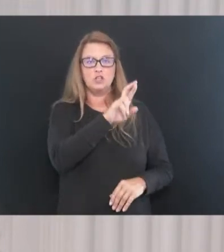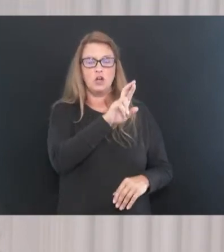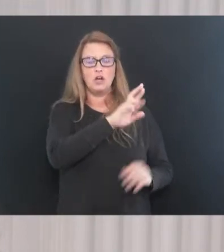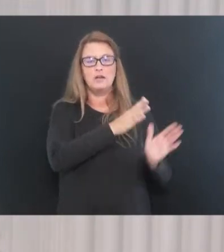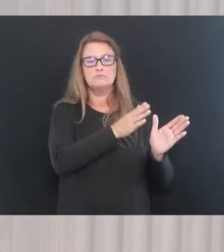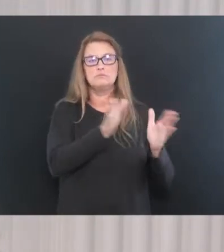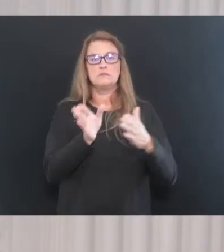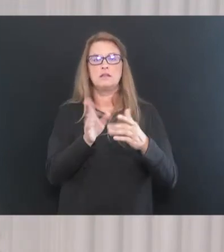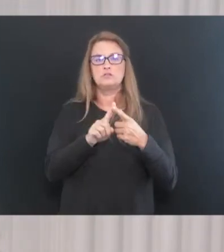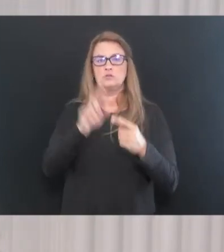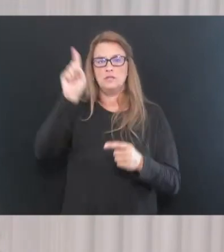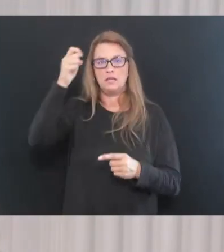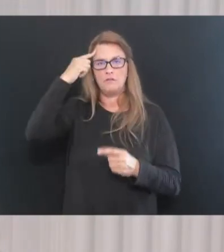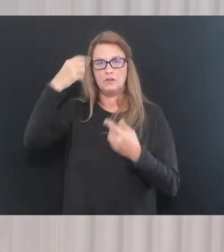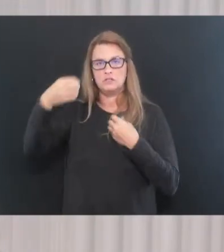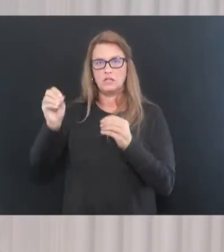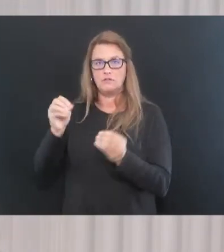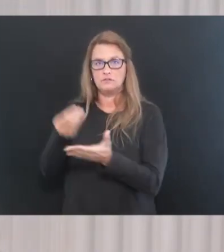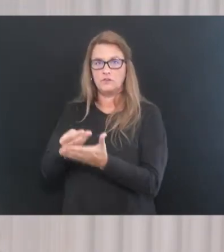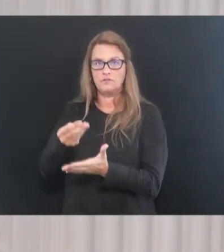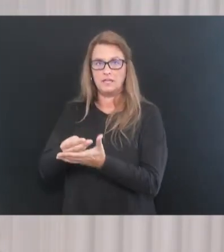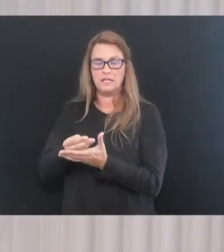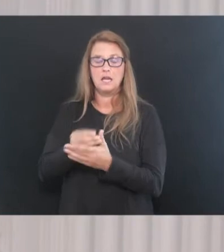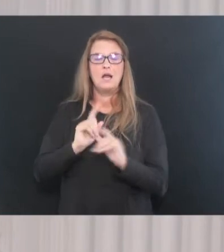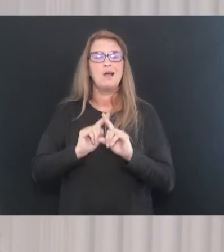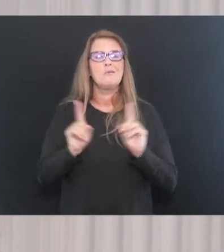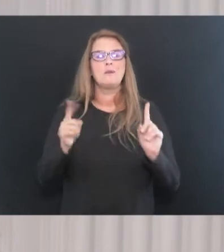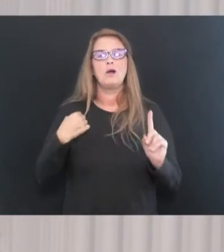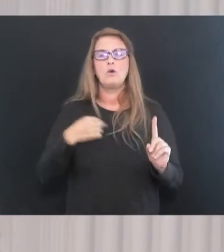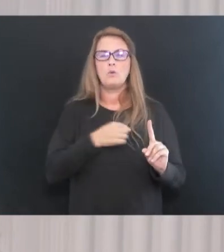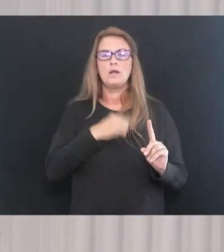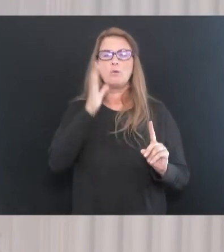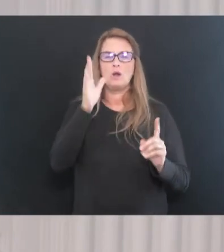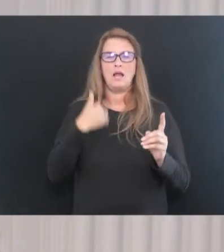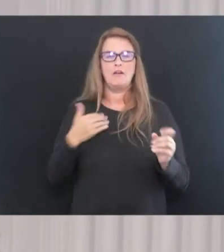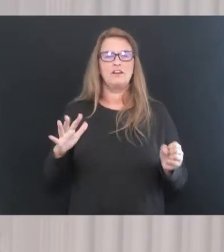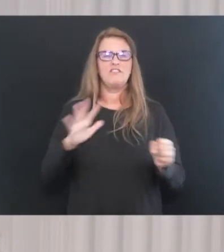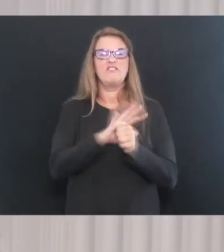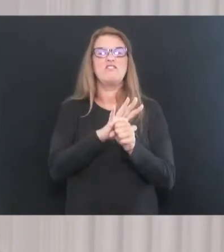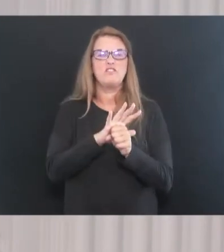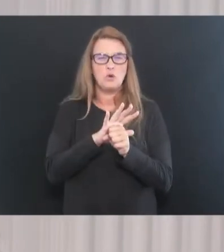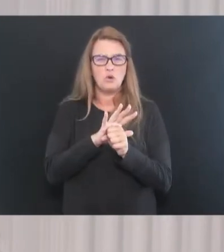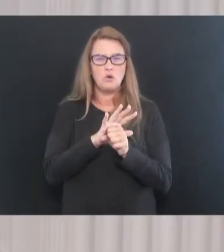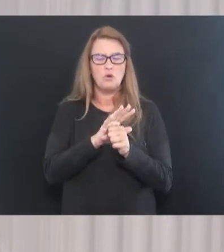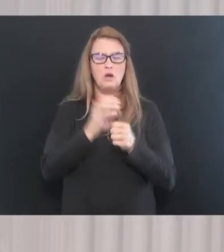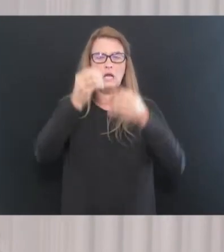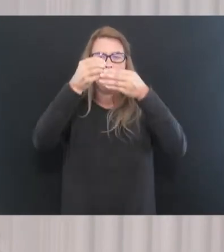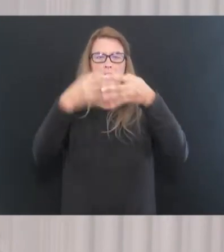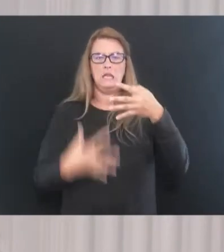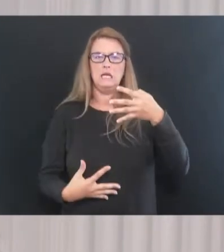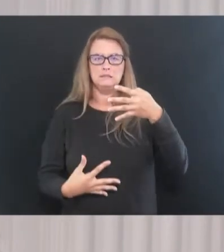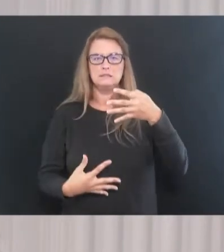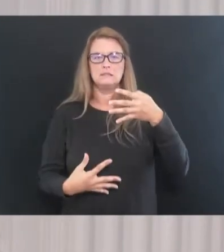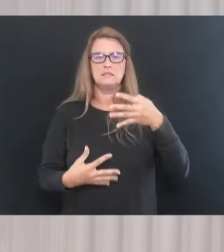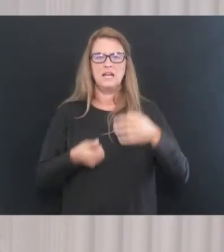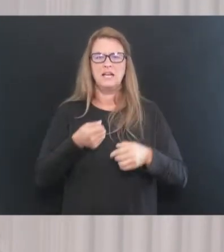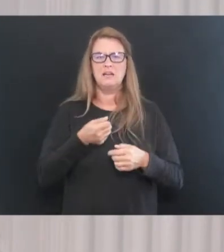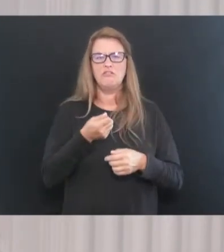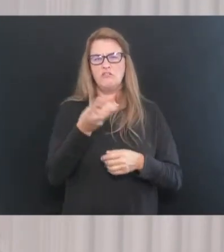office for funding. But we will have a more complete overview of that in the upcoming